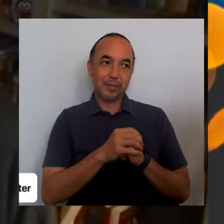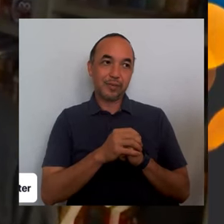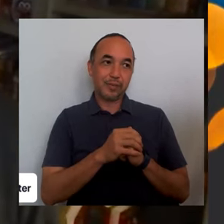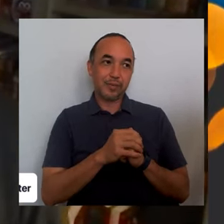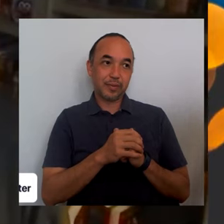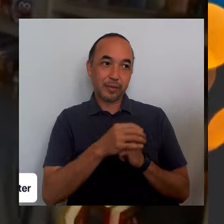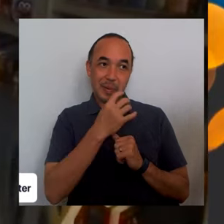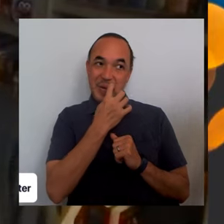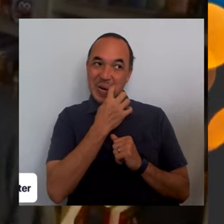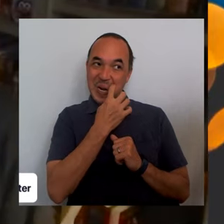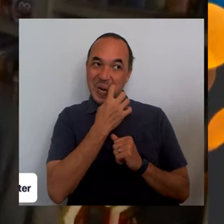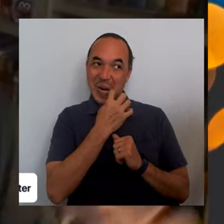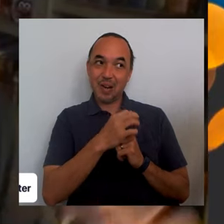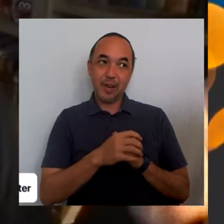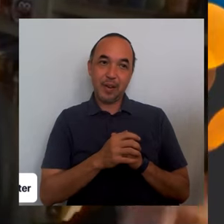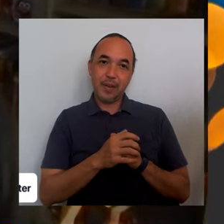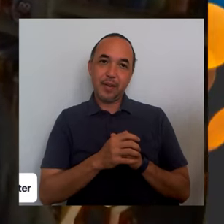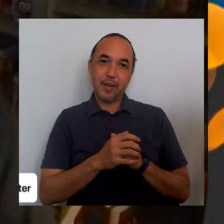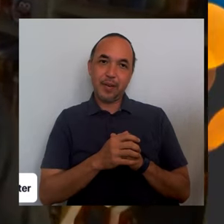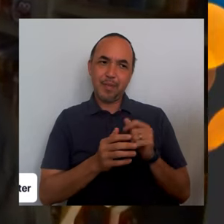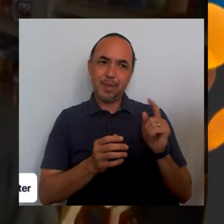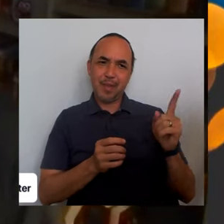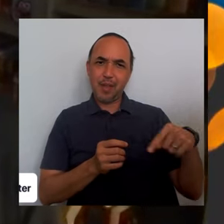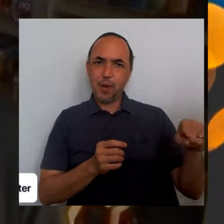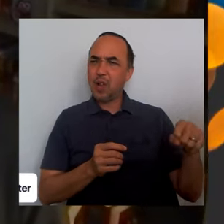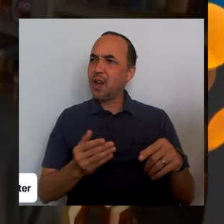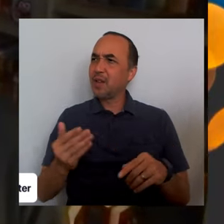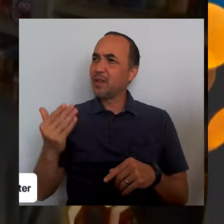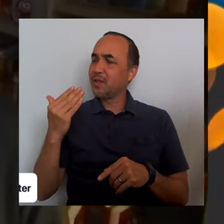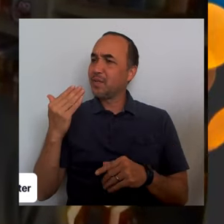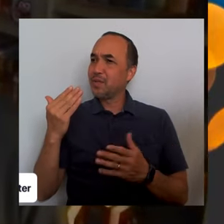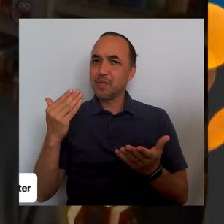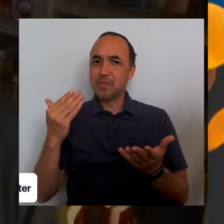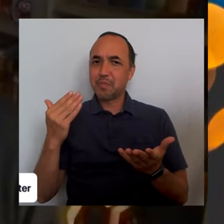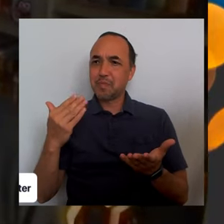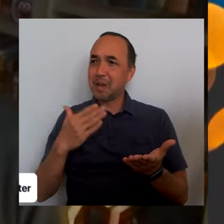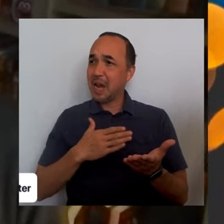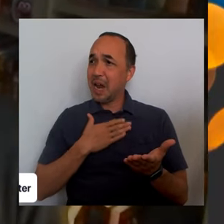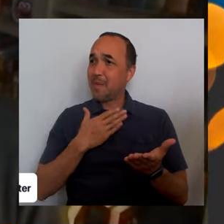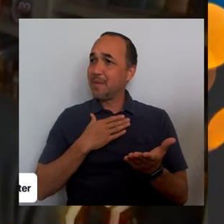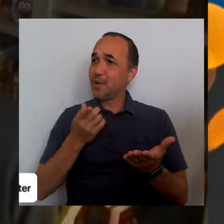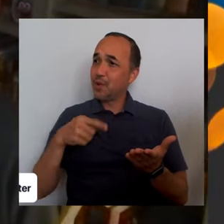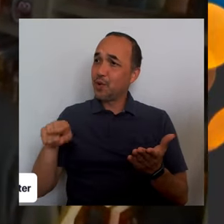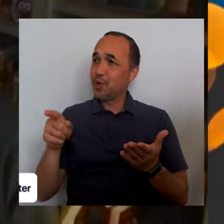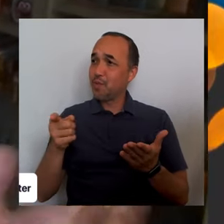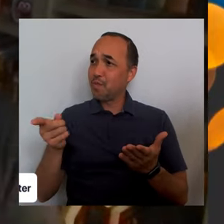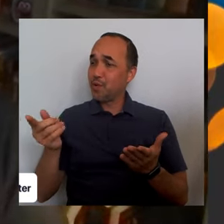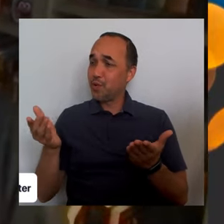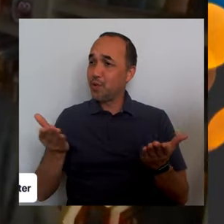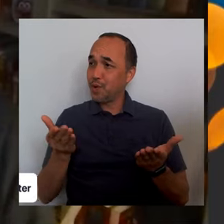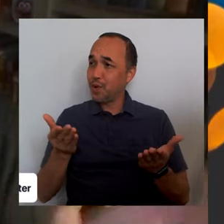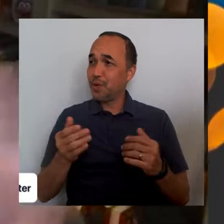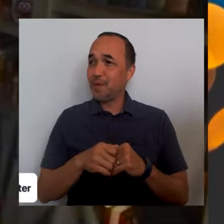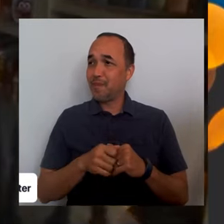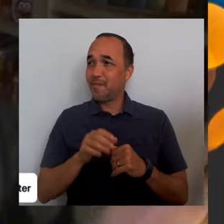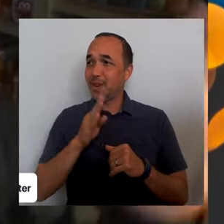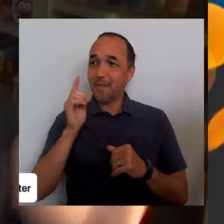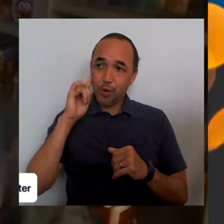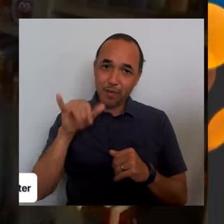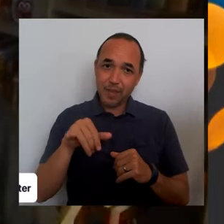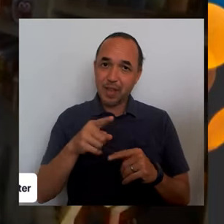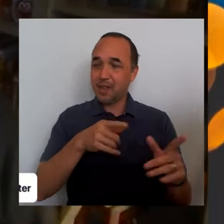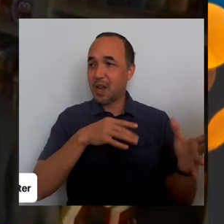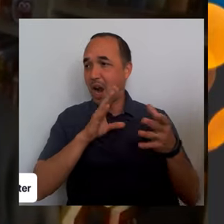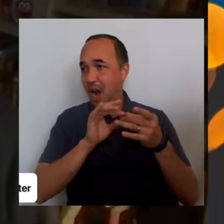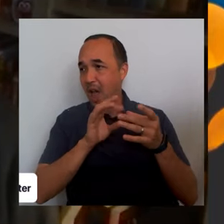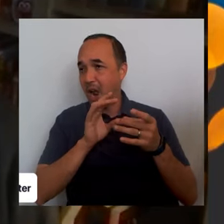have you guys, we never even heard, this is so cool, maybe it's haunted, hope so, all this. And they went through the whole thing